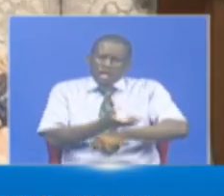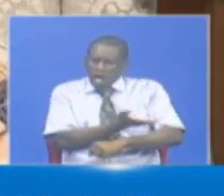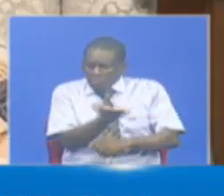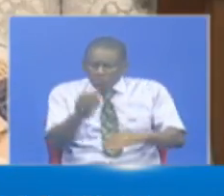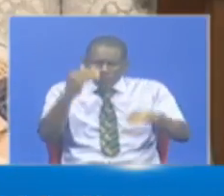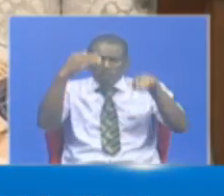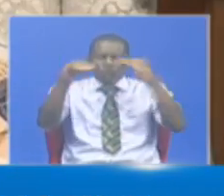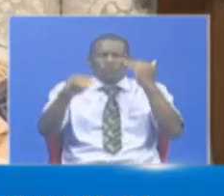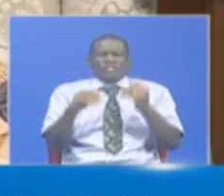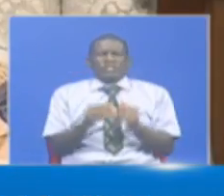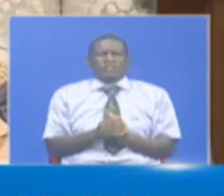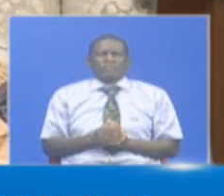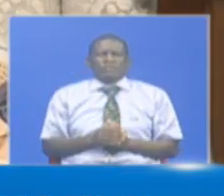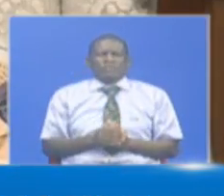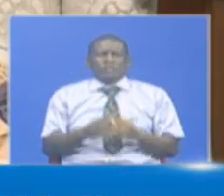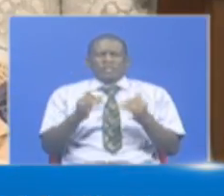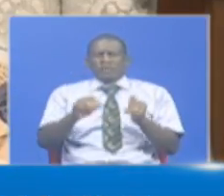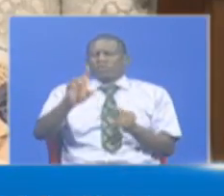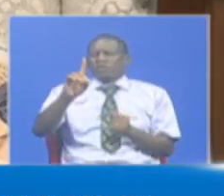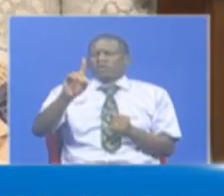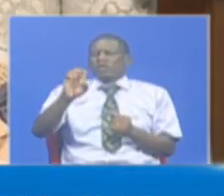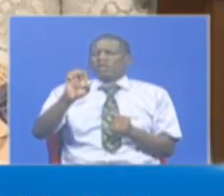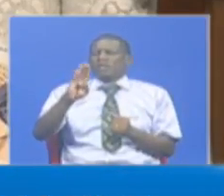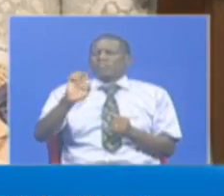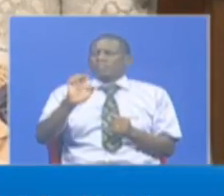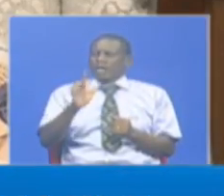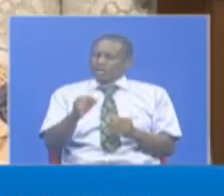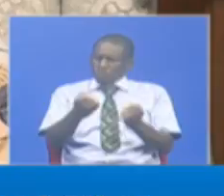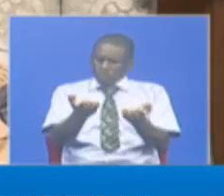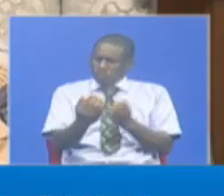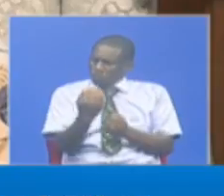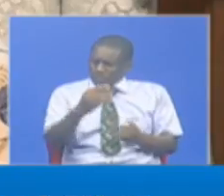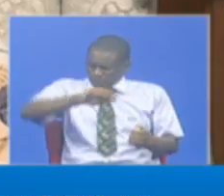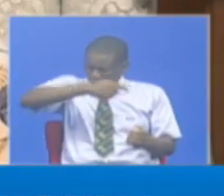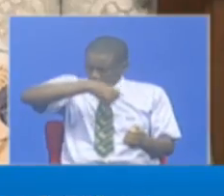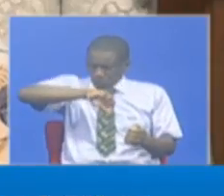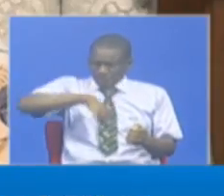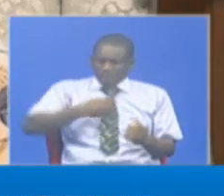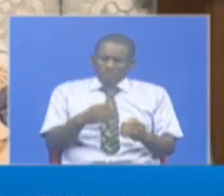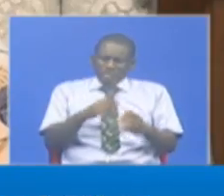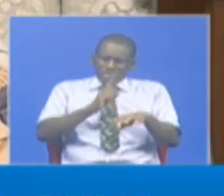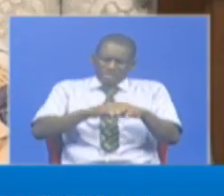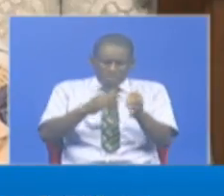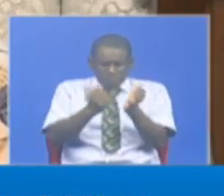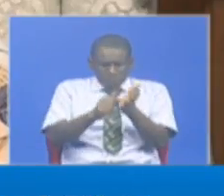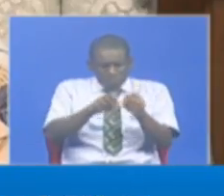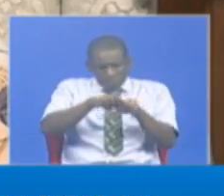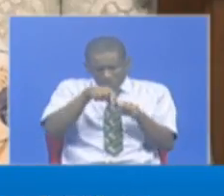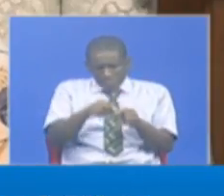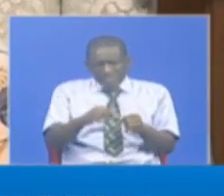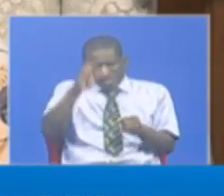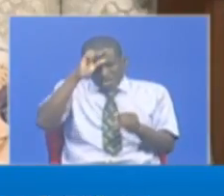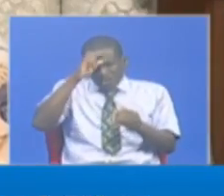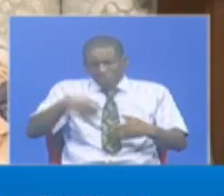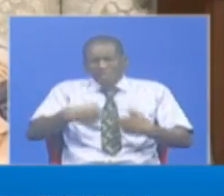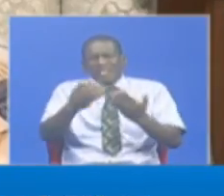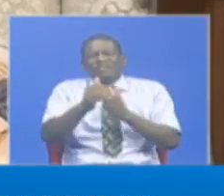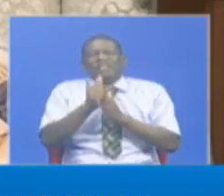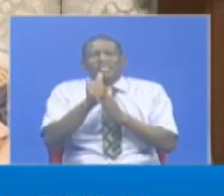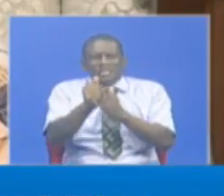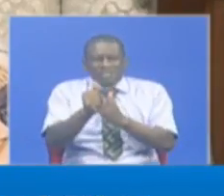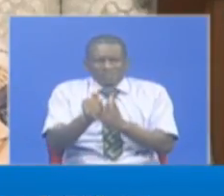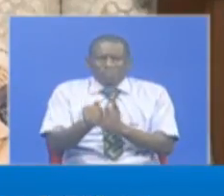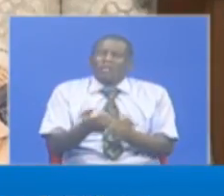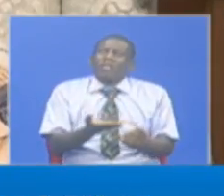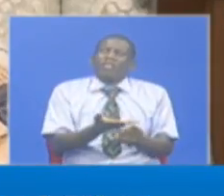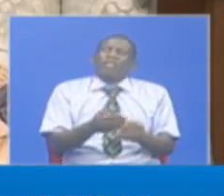university. Deval, we need to ask ourselves, during the time of crisis, government provides leadership. They will be